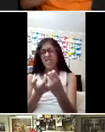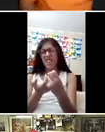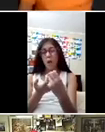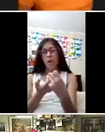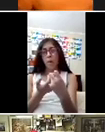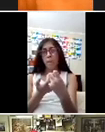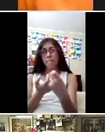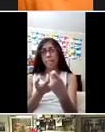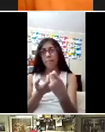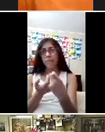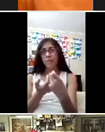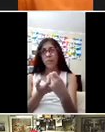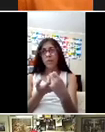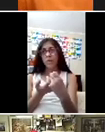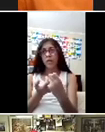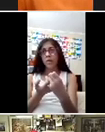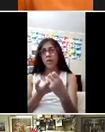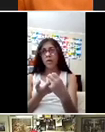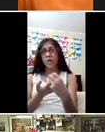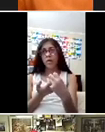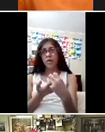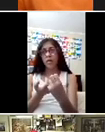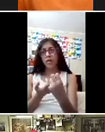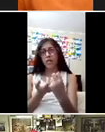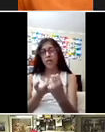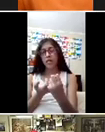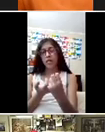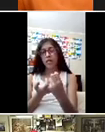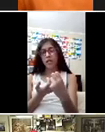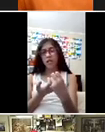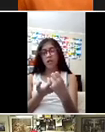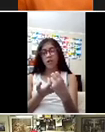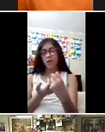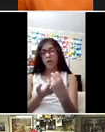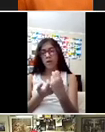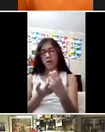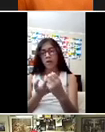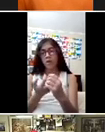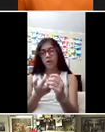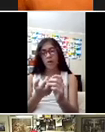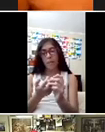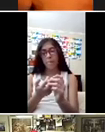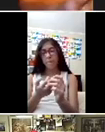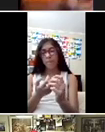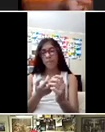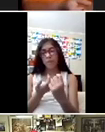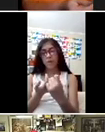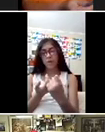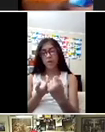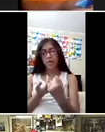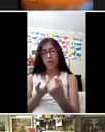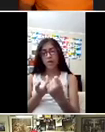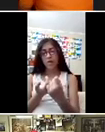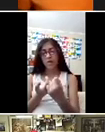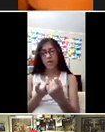by jealousy, arguments, fighting, bragging about who's the most spiritual, bragging about who got the best